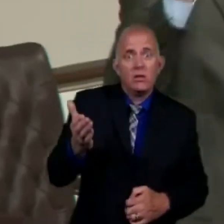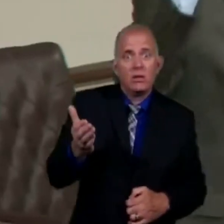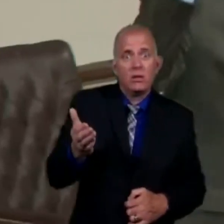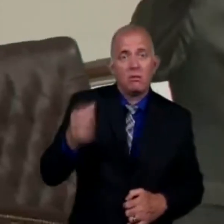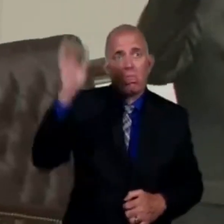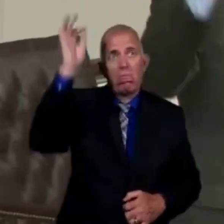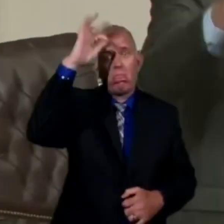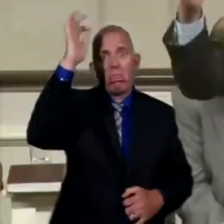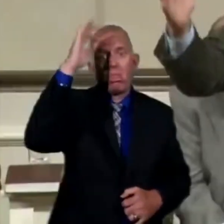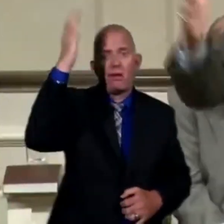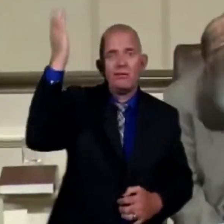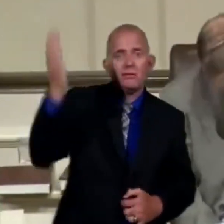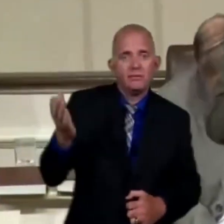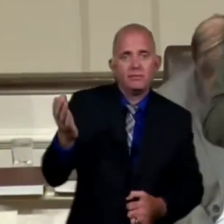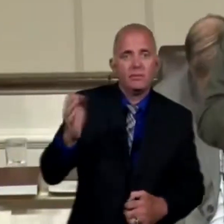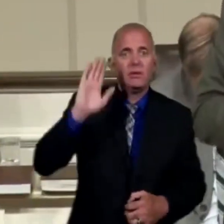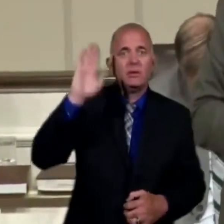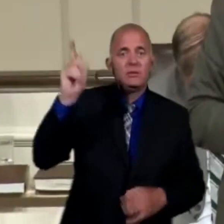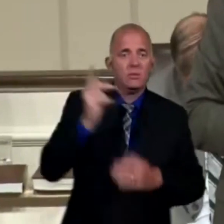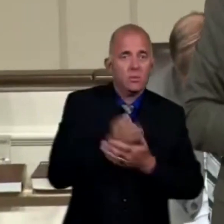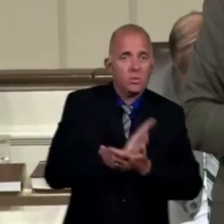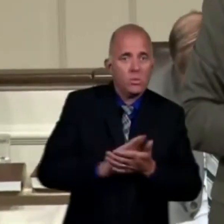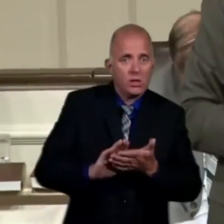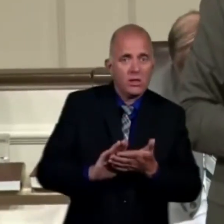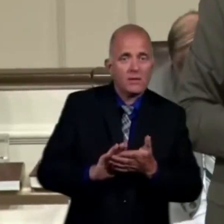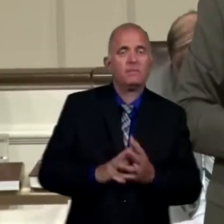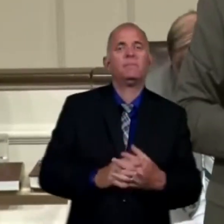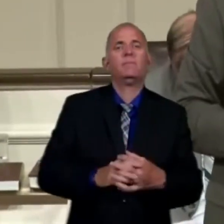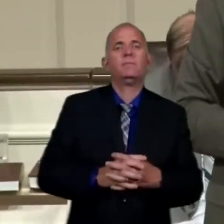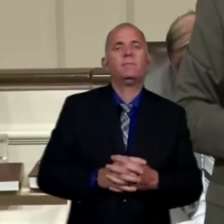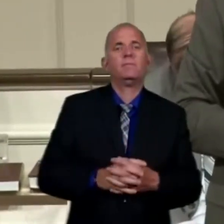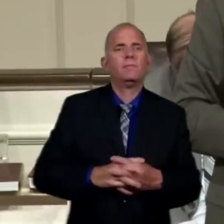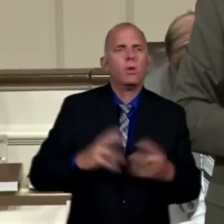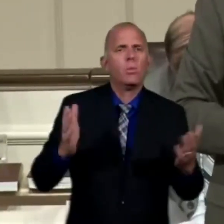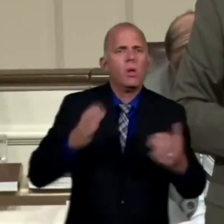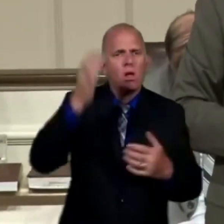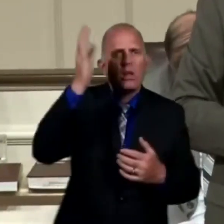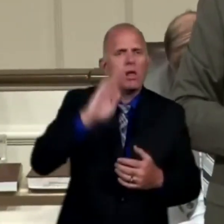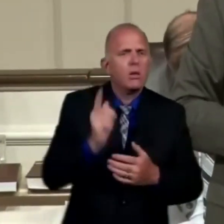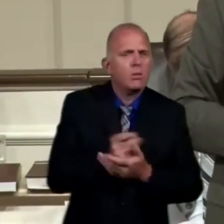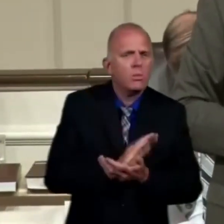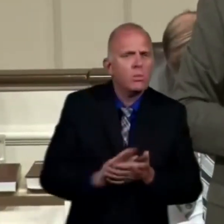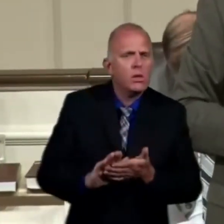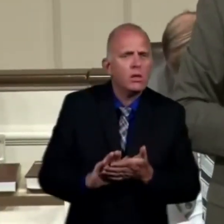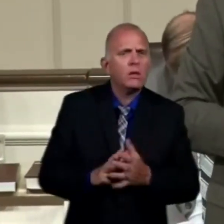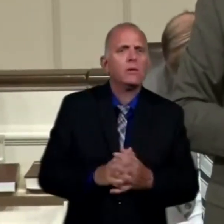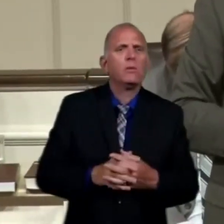ignorant of the God's righteousness. Now, what is God's righteousness? It's His Son.